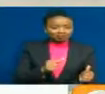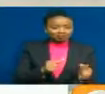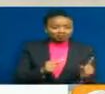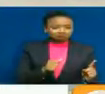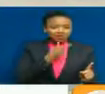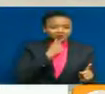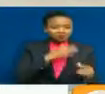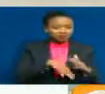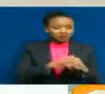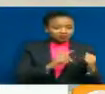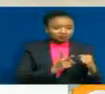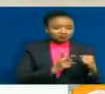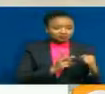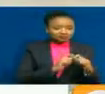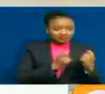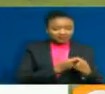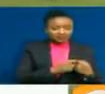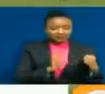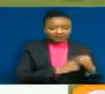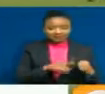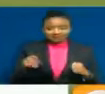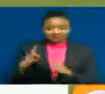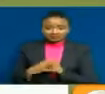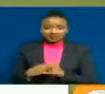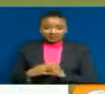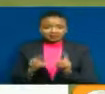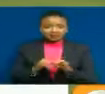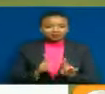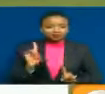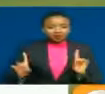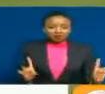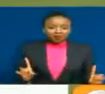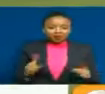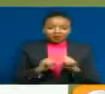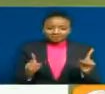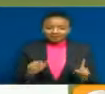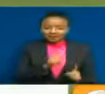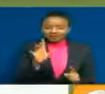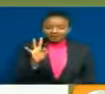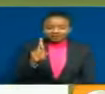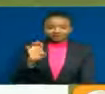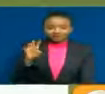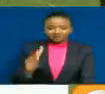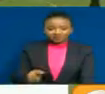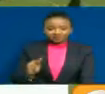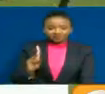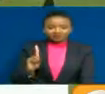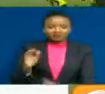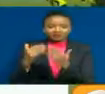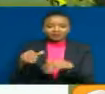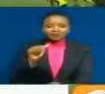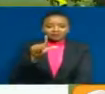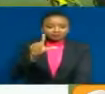post-match penalties. Regulation time ended with the two sides tied at 1-1, but Fred Nkata, Alpha Onyango and Ernest